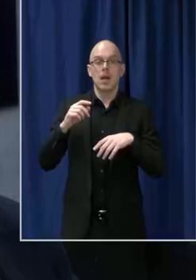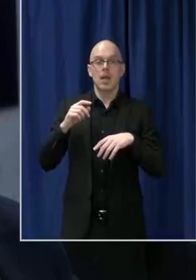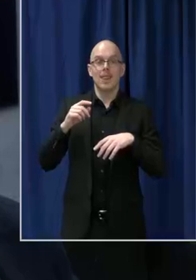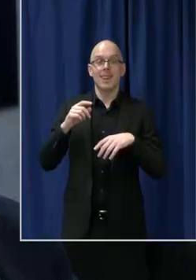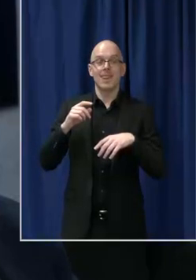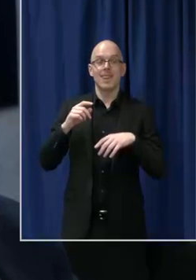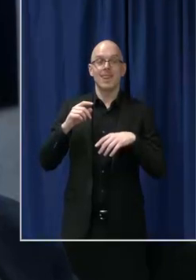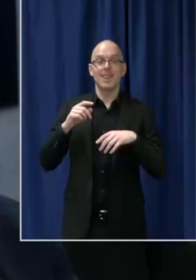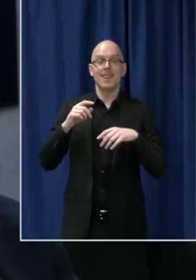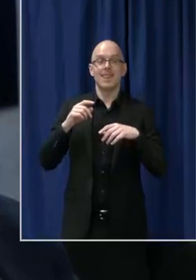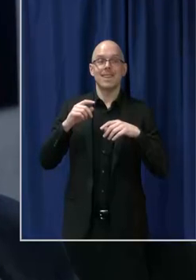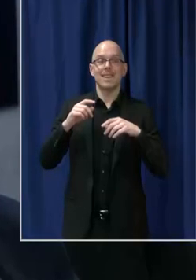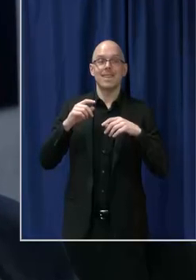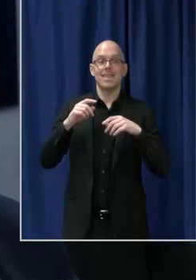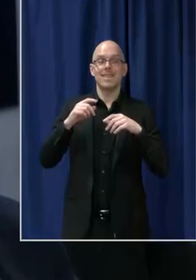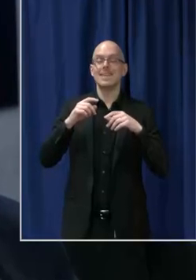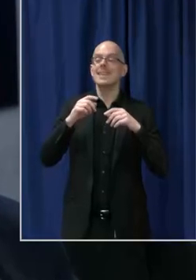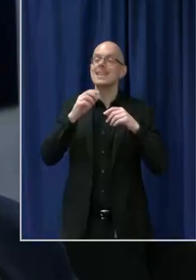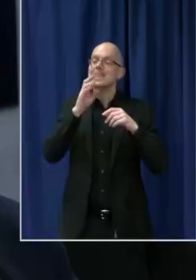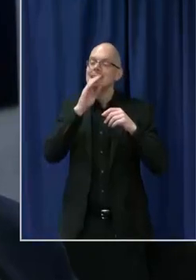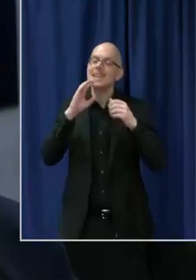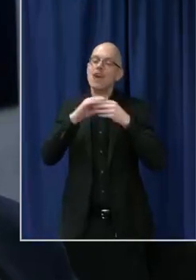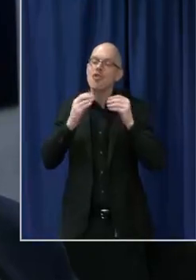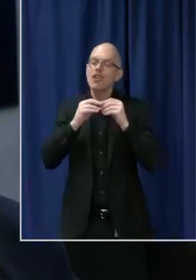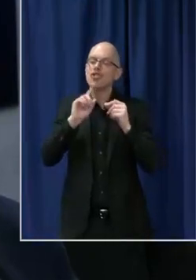narration-only audio description files.